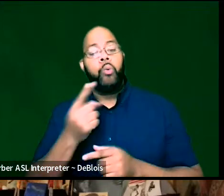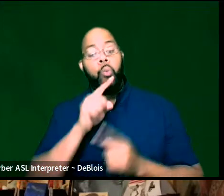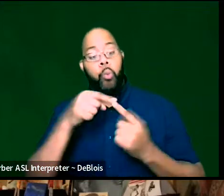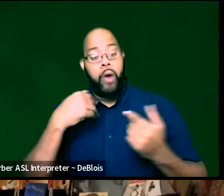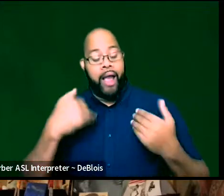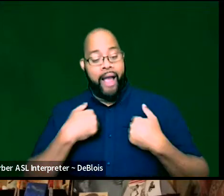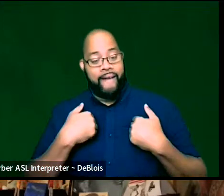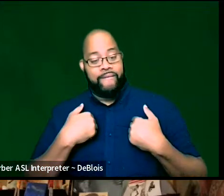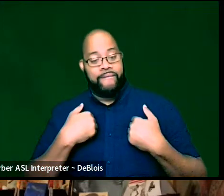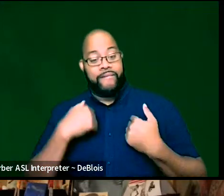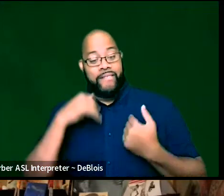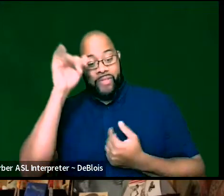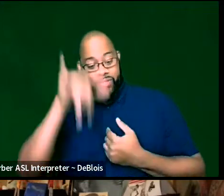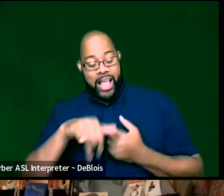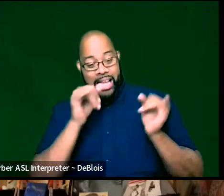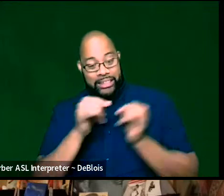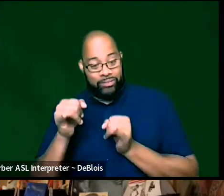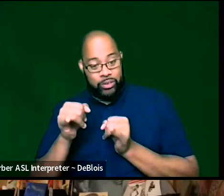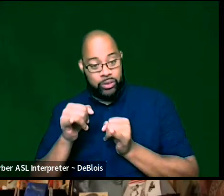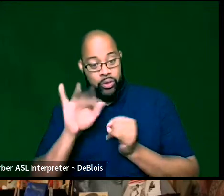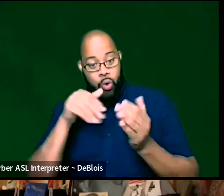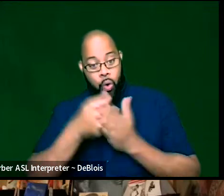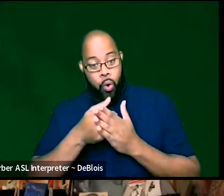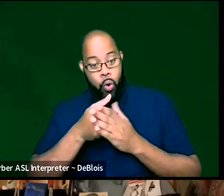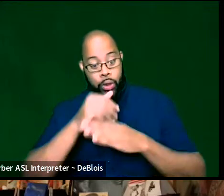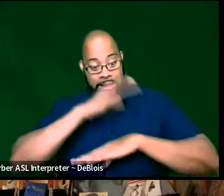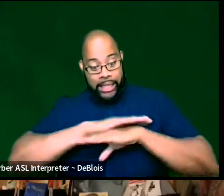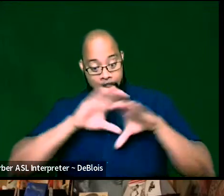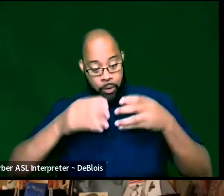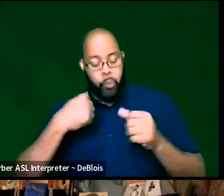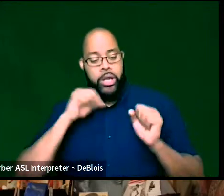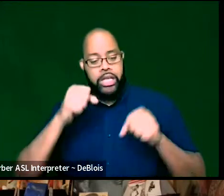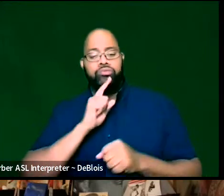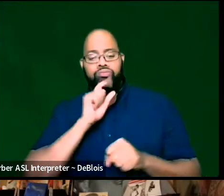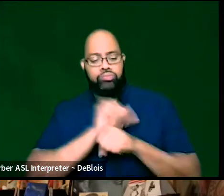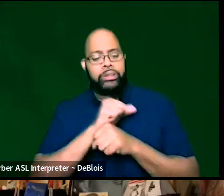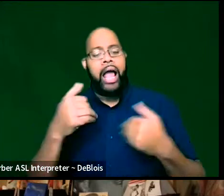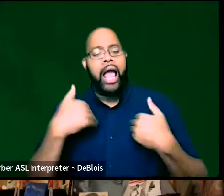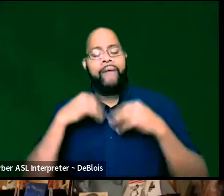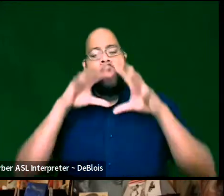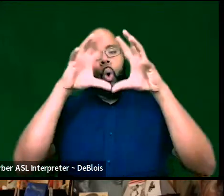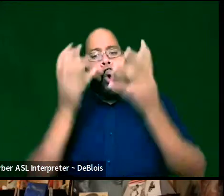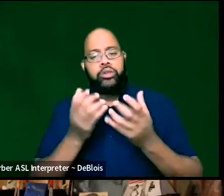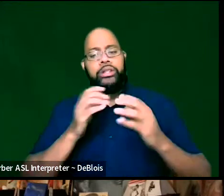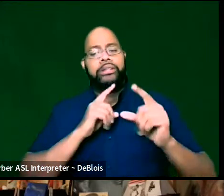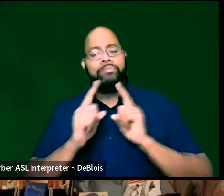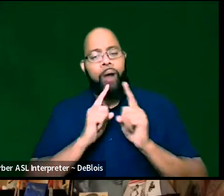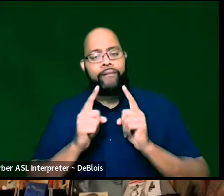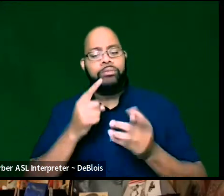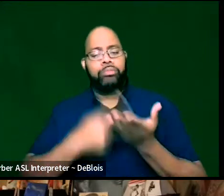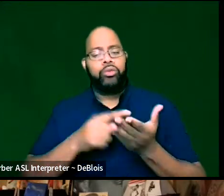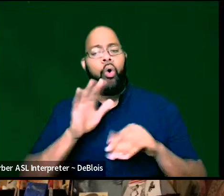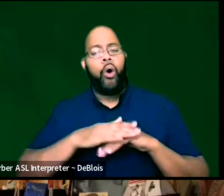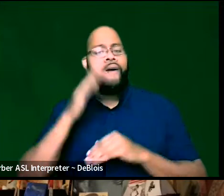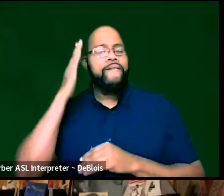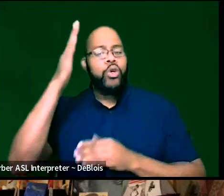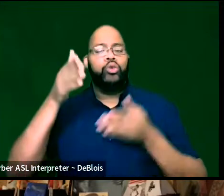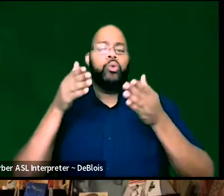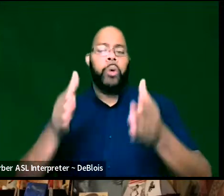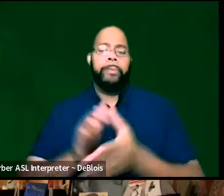have those individuals all at the table, I think we can truly have a holistic conversation on the future